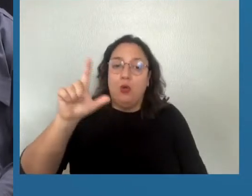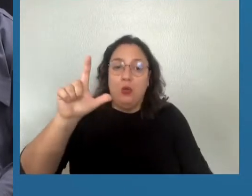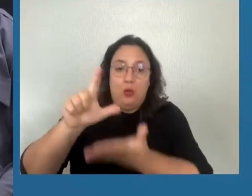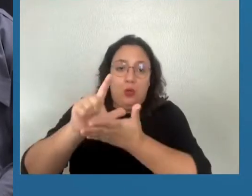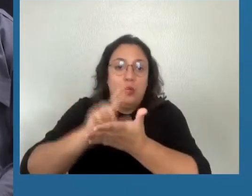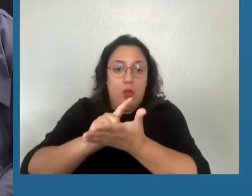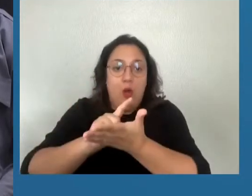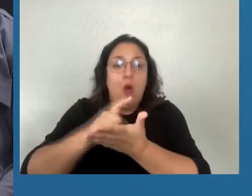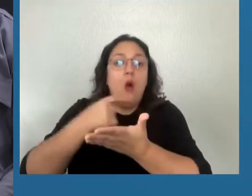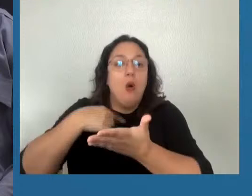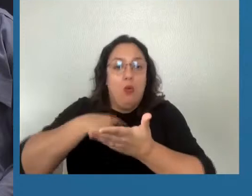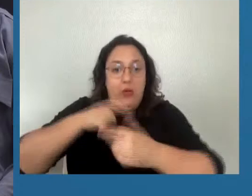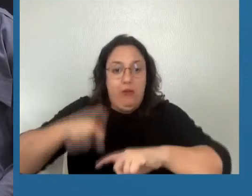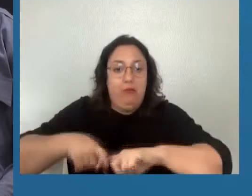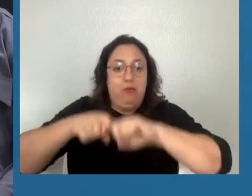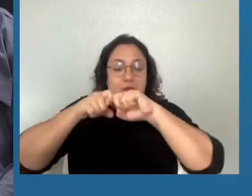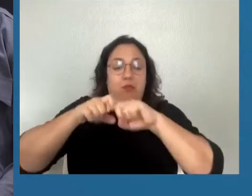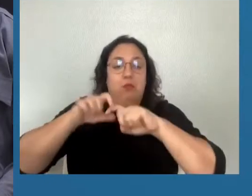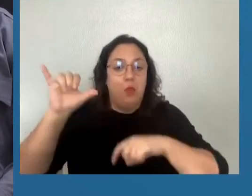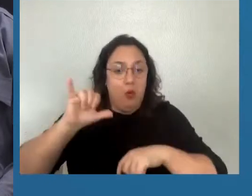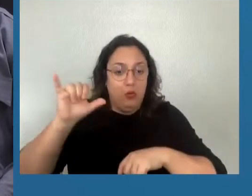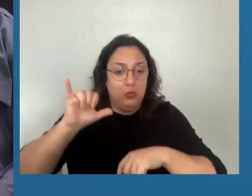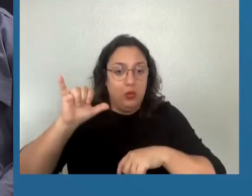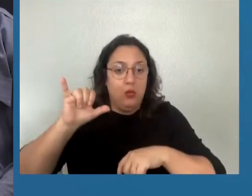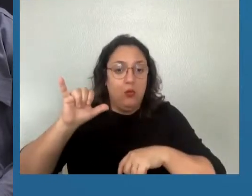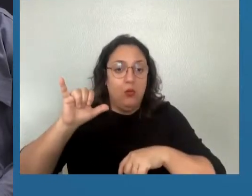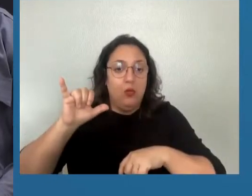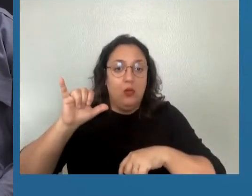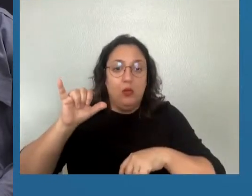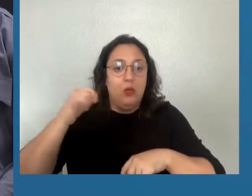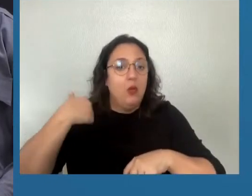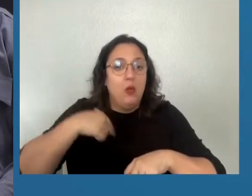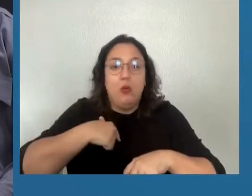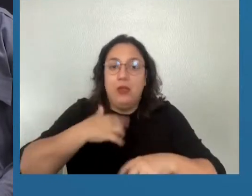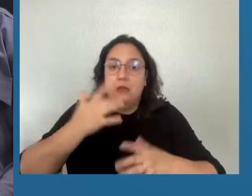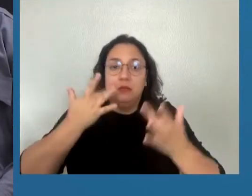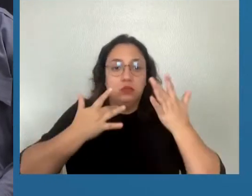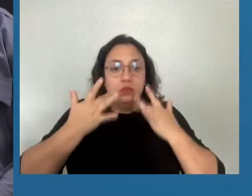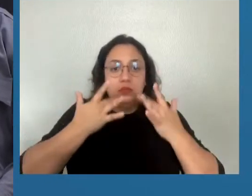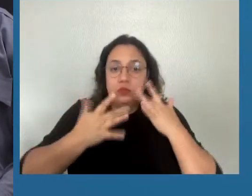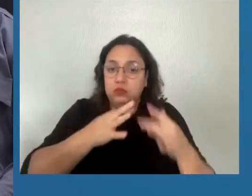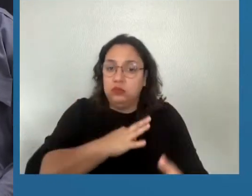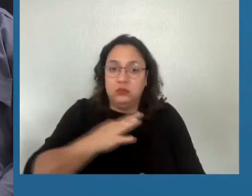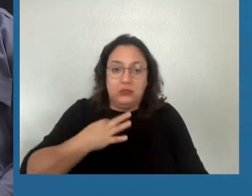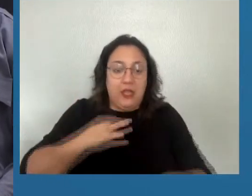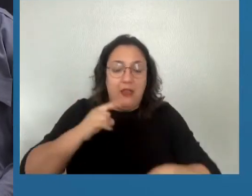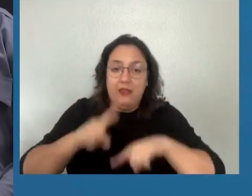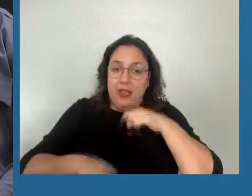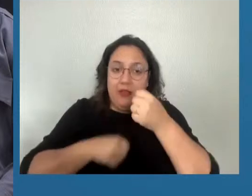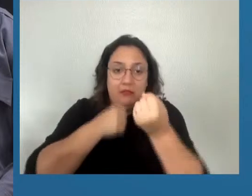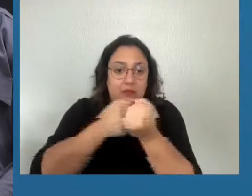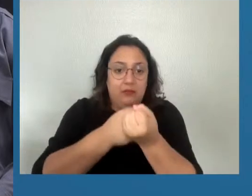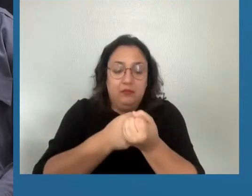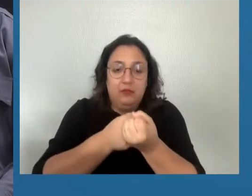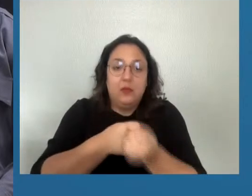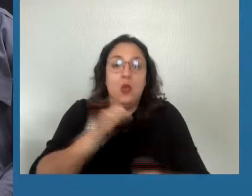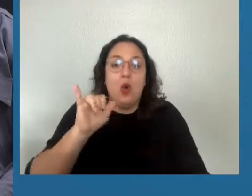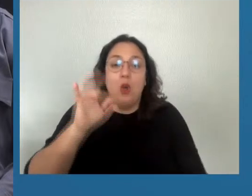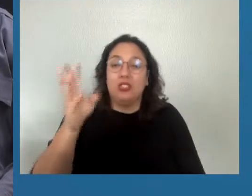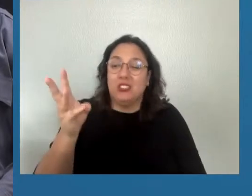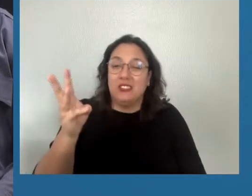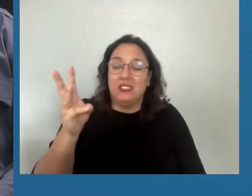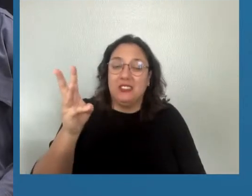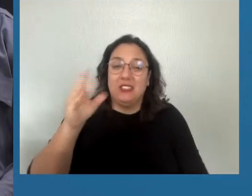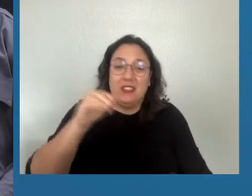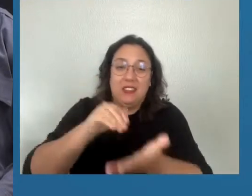other activities that we do not have the staffing to implement. I've also had to deploy 6,500 members